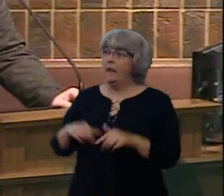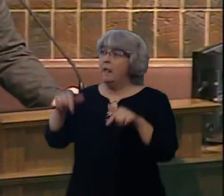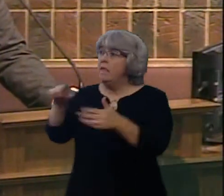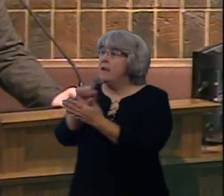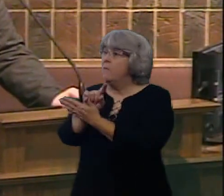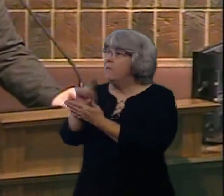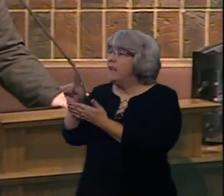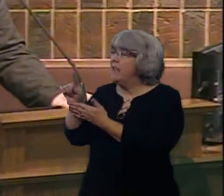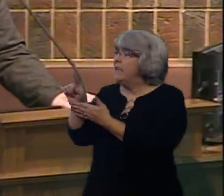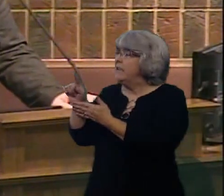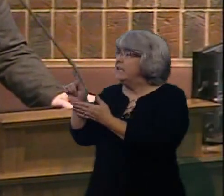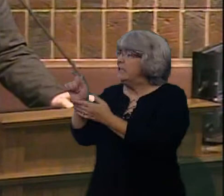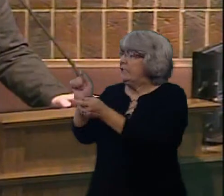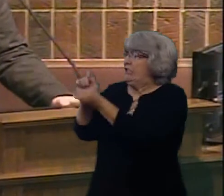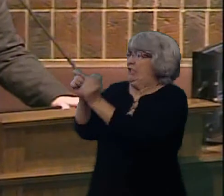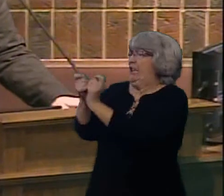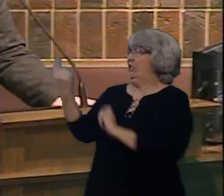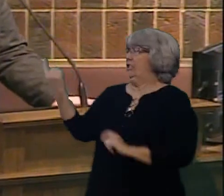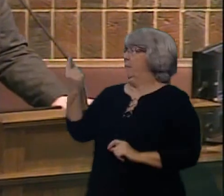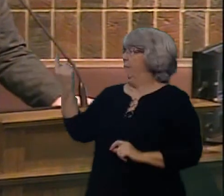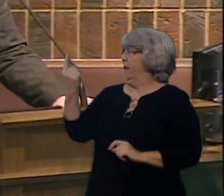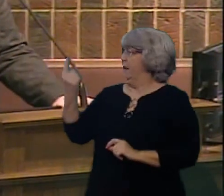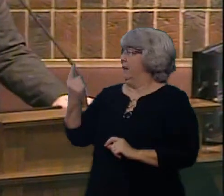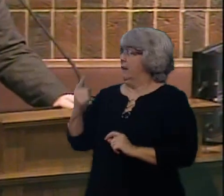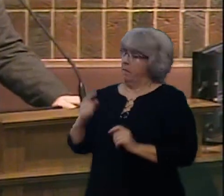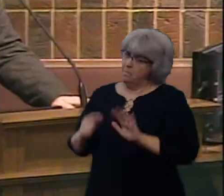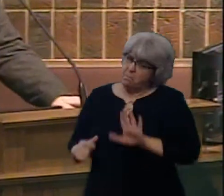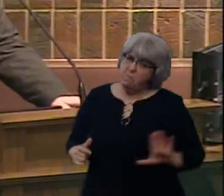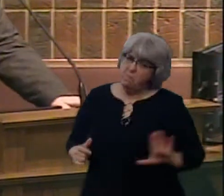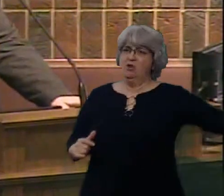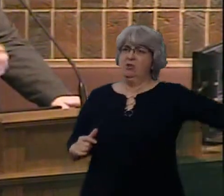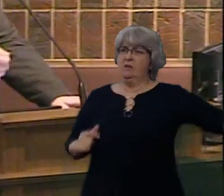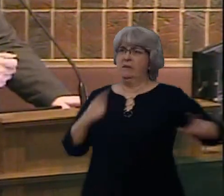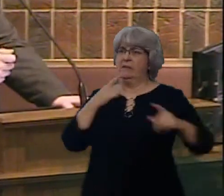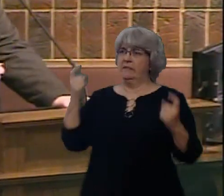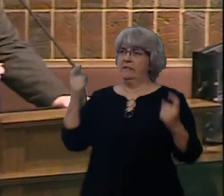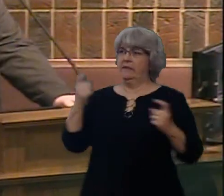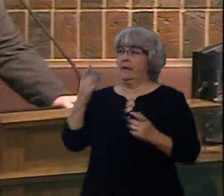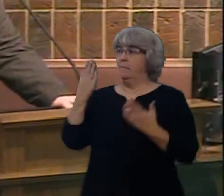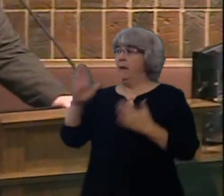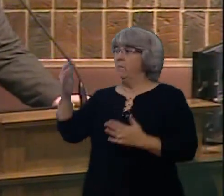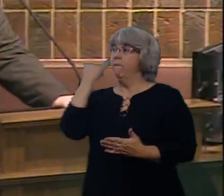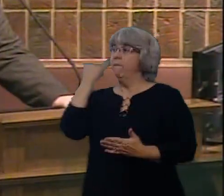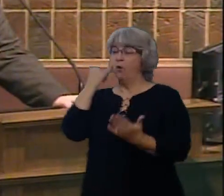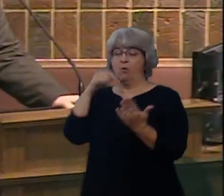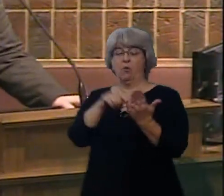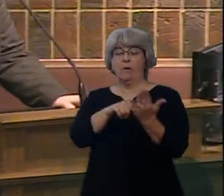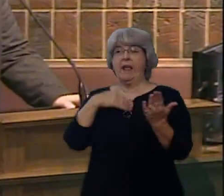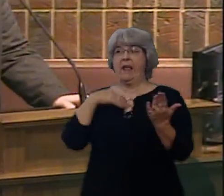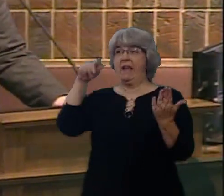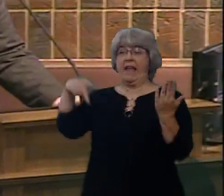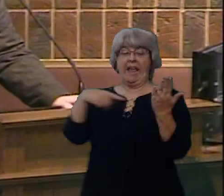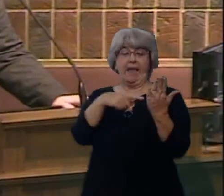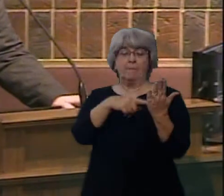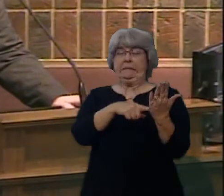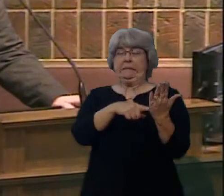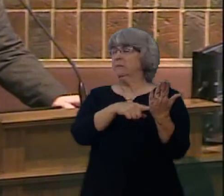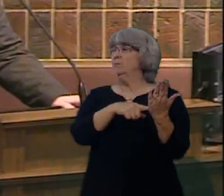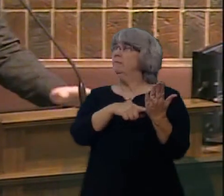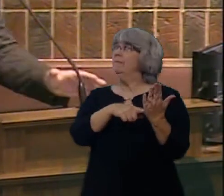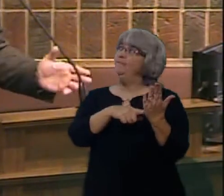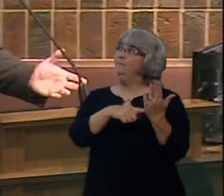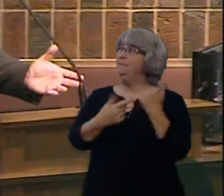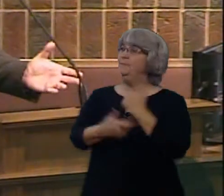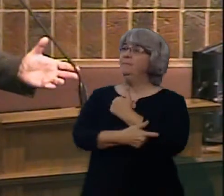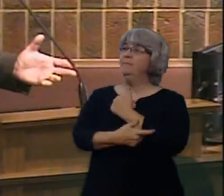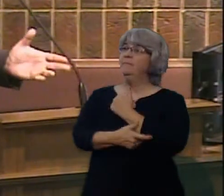make a change that's going to push sin away. If there's an app on your phone that tempts you, get rid of it. If